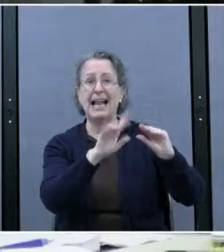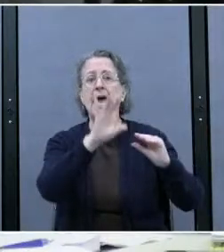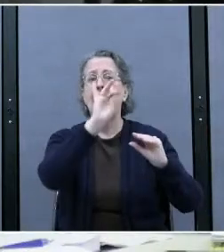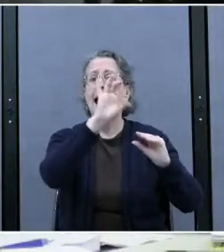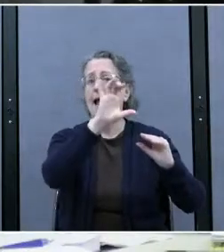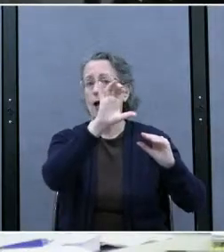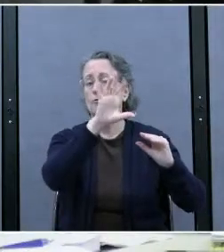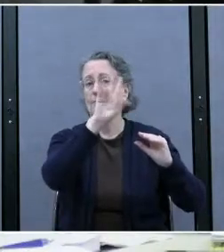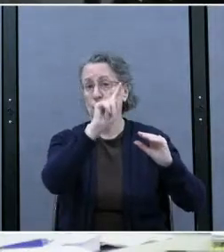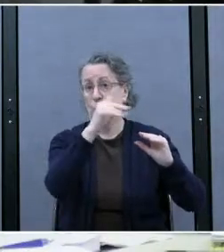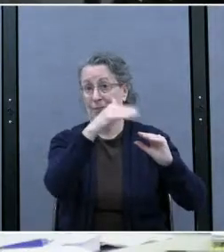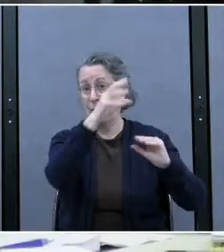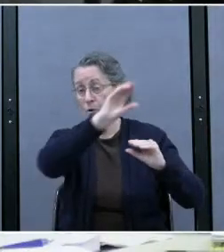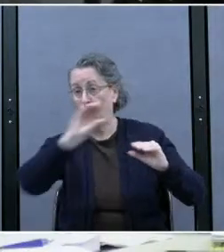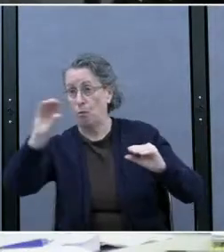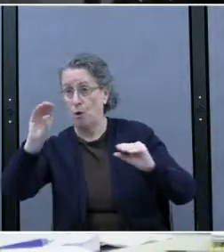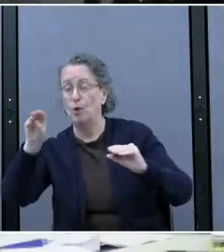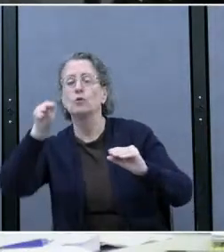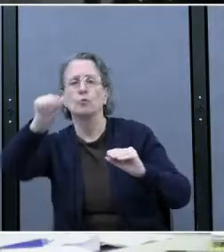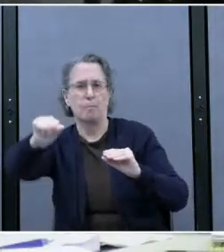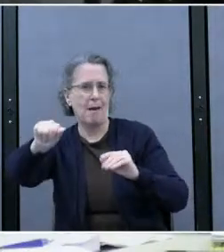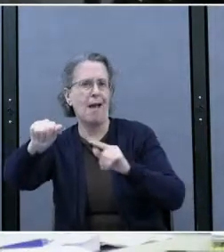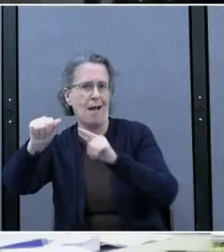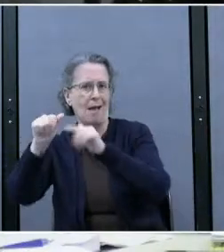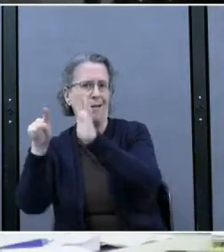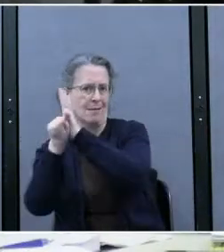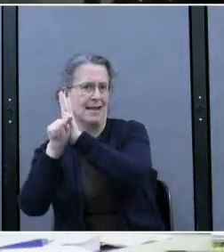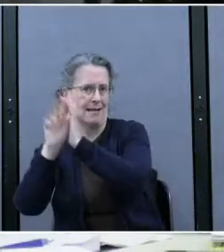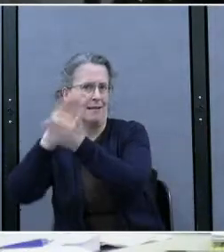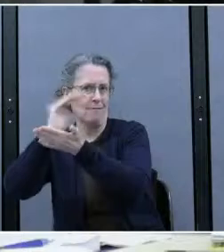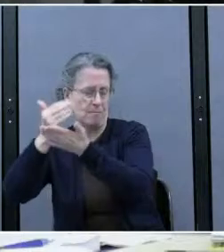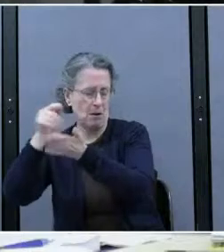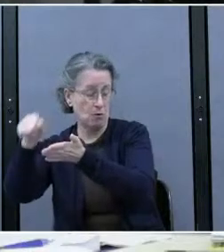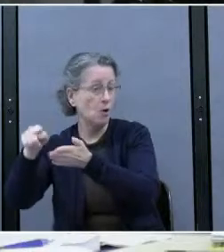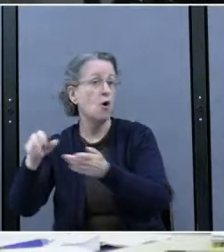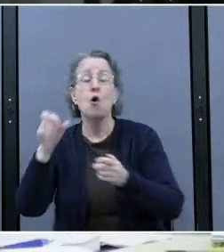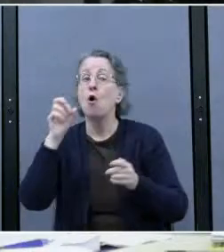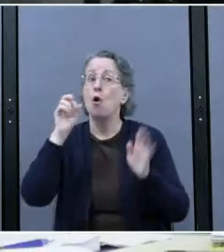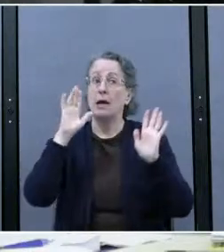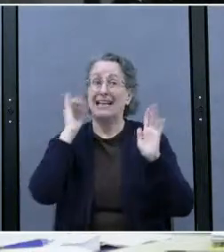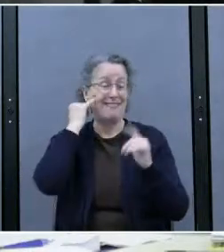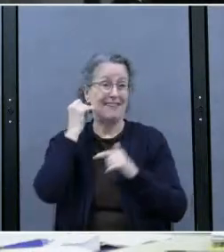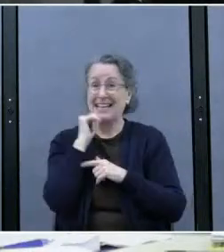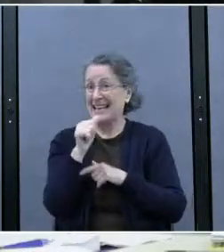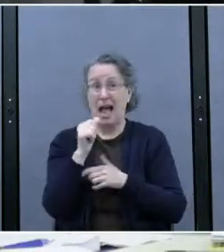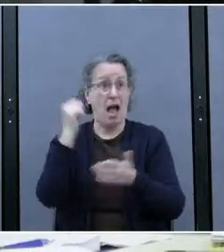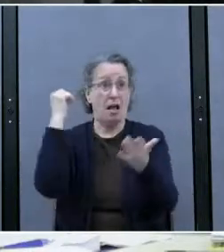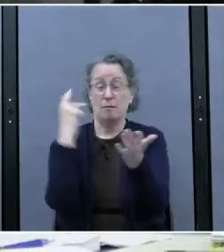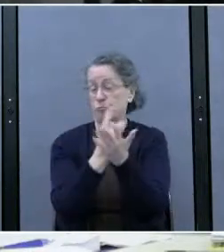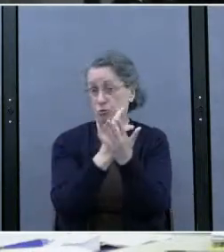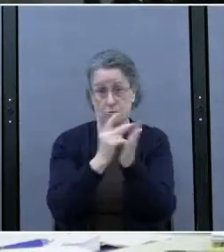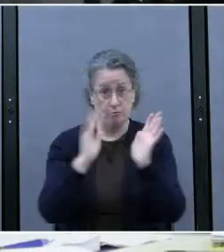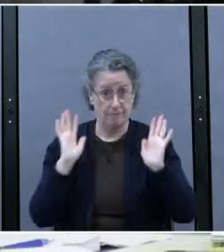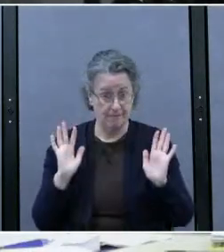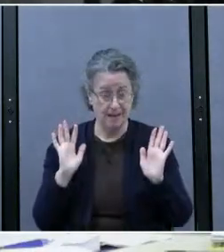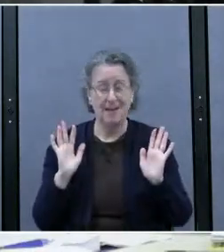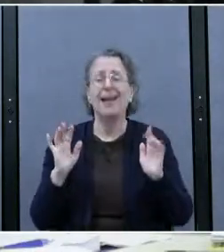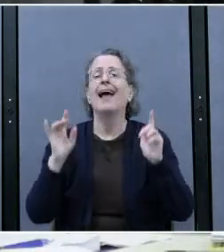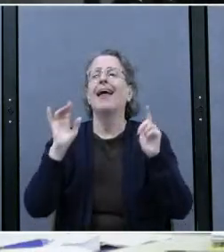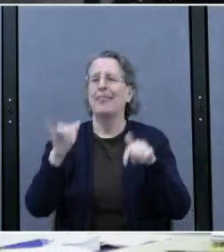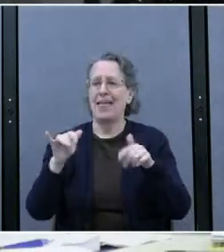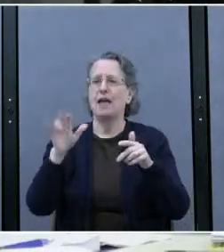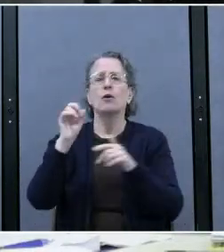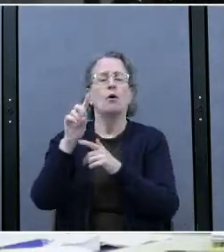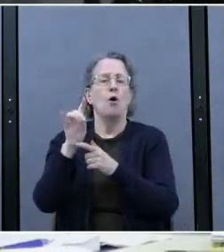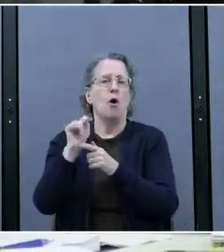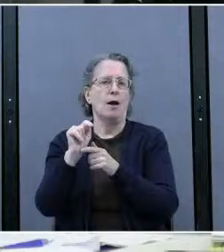been made, or the audit can show that we deficit spent, like we didn't approve that, we deficit spent